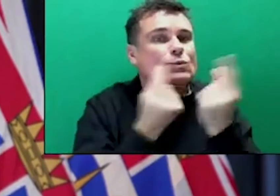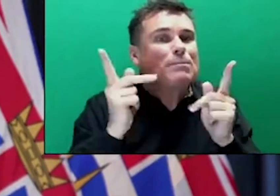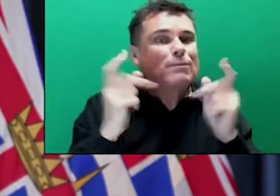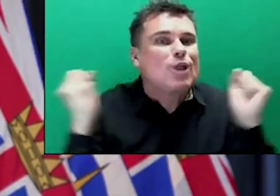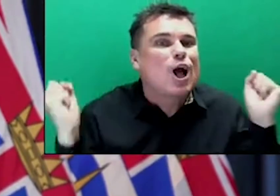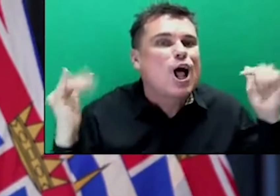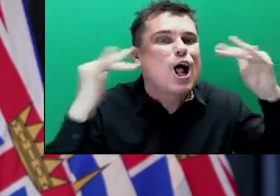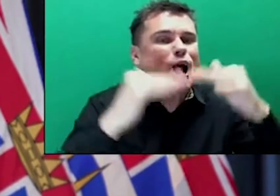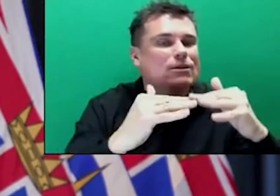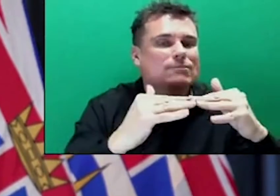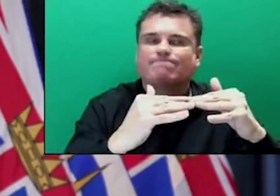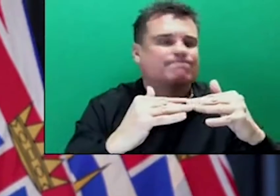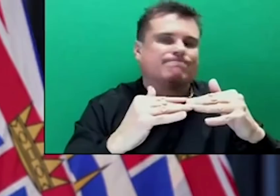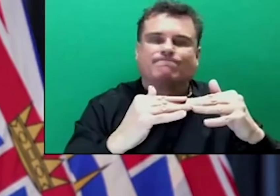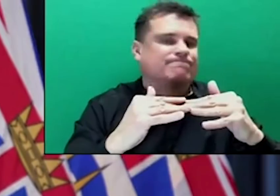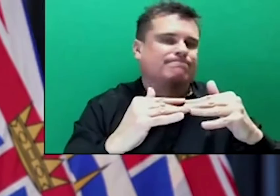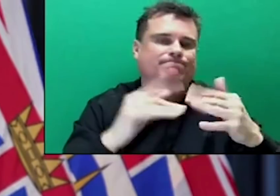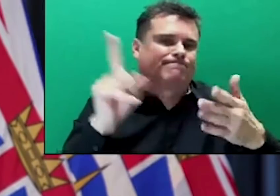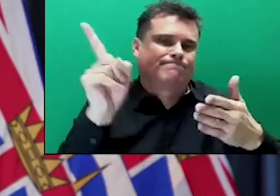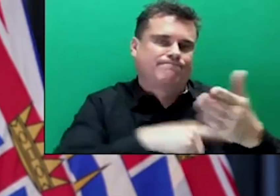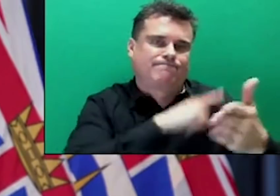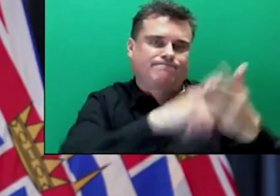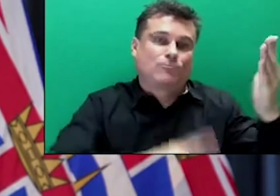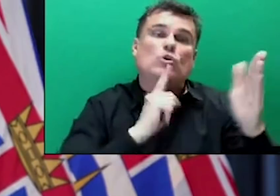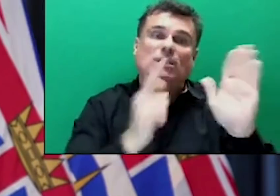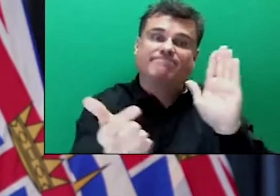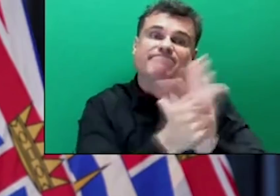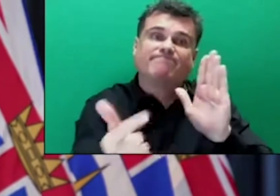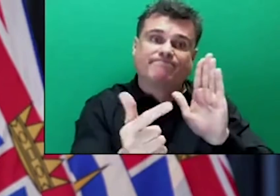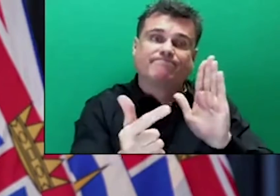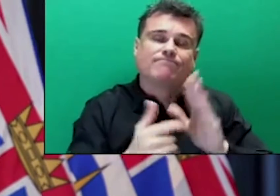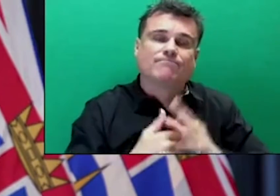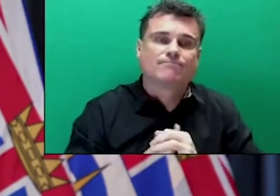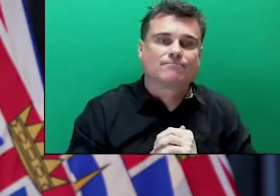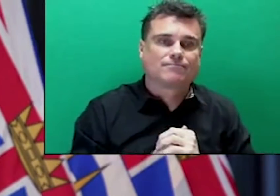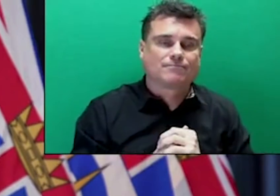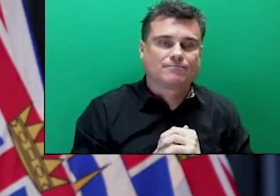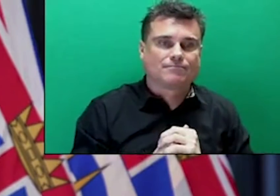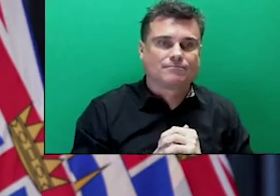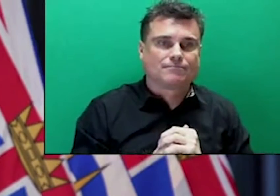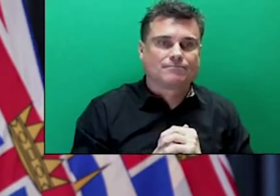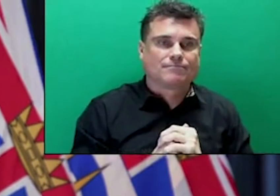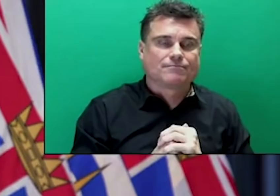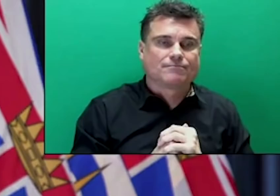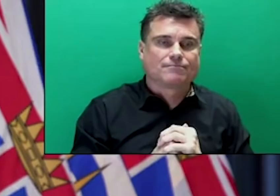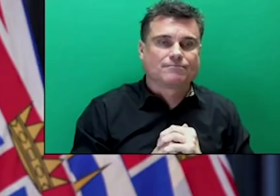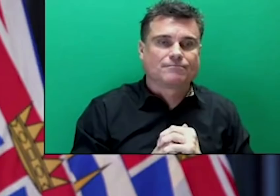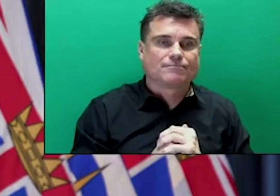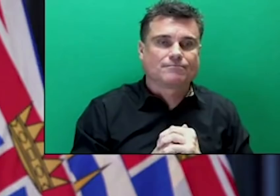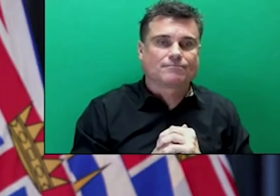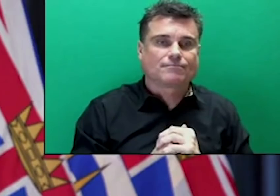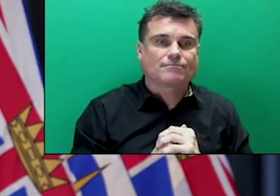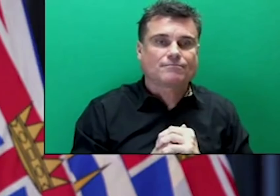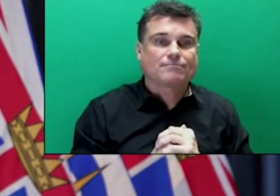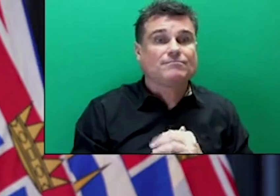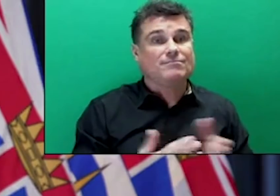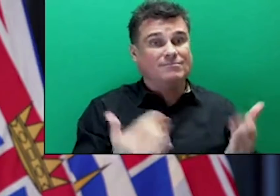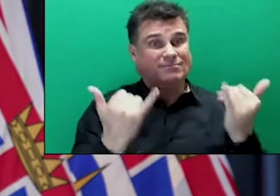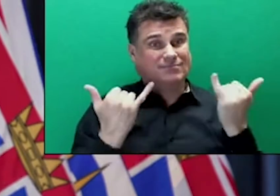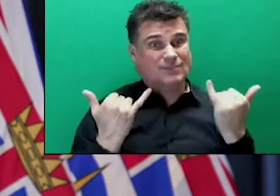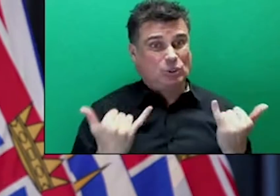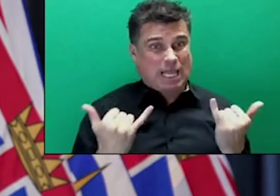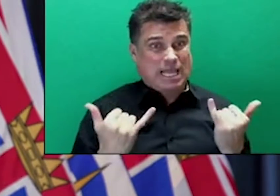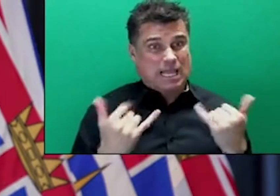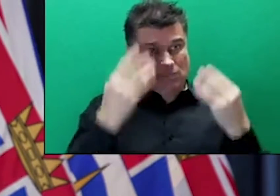I am now issuing the following orders, which are in effect immediately. I'm extending my published gatherings and events order